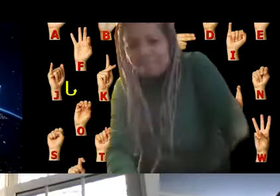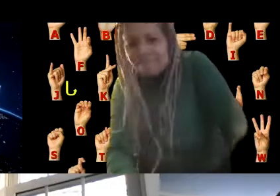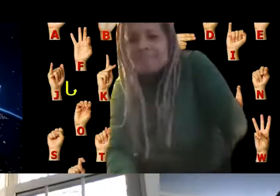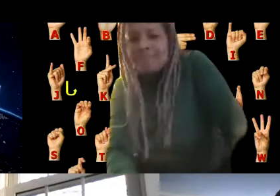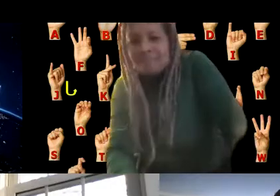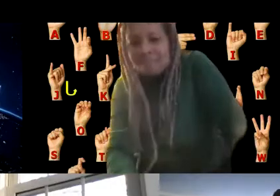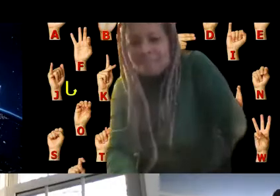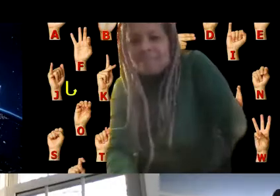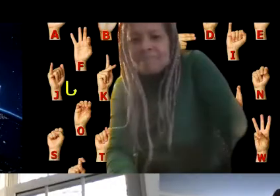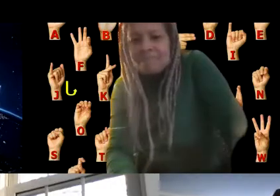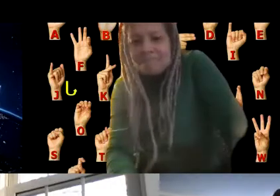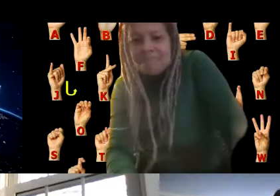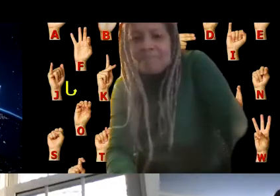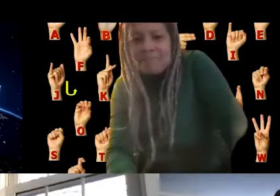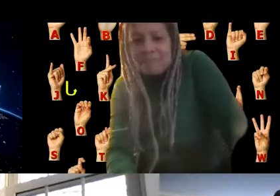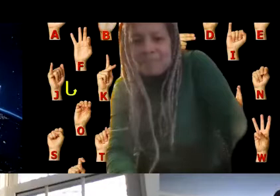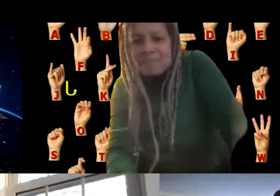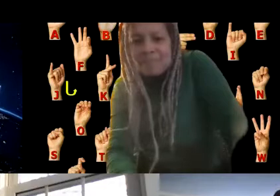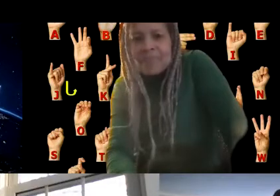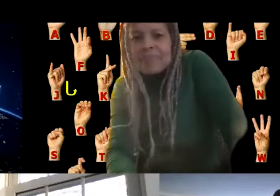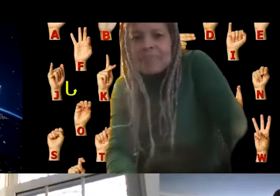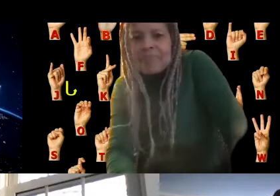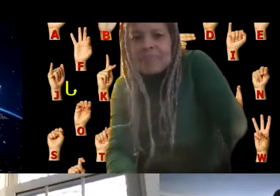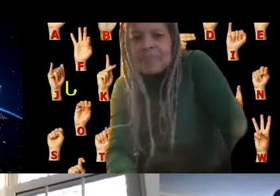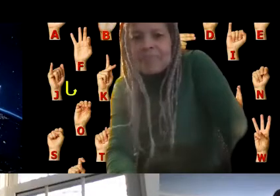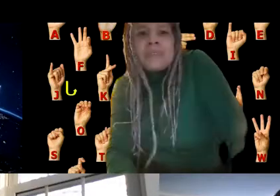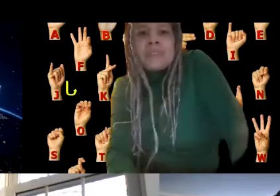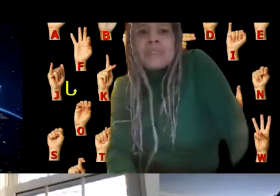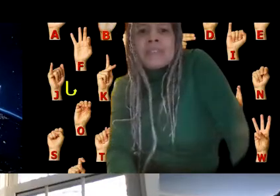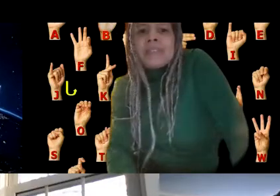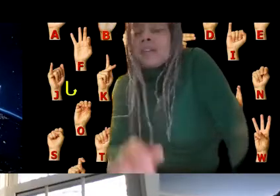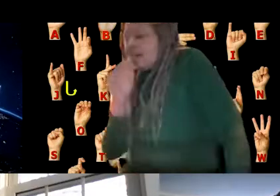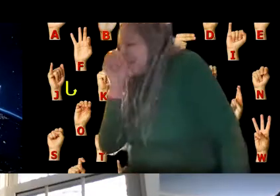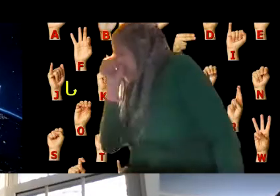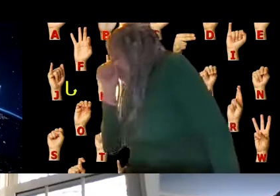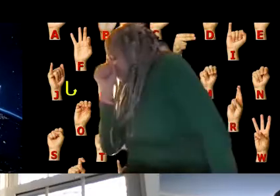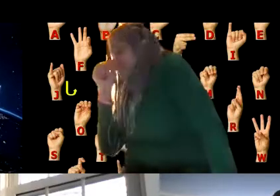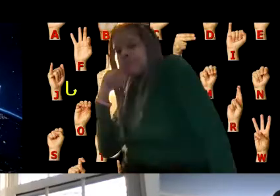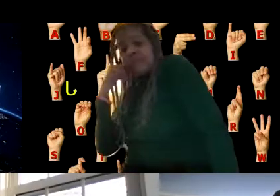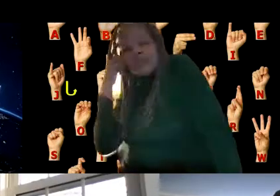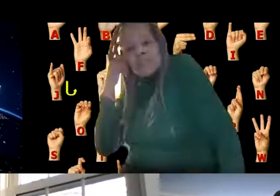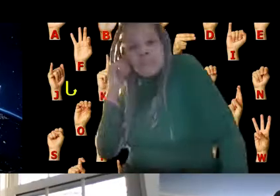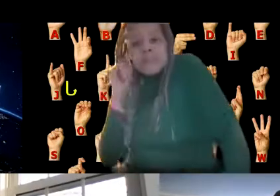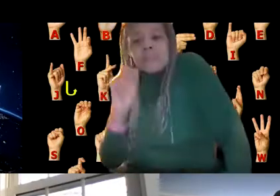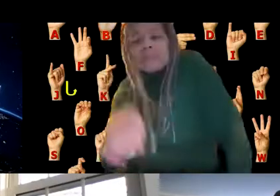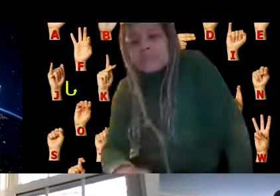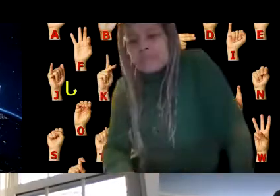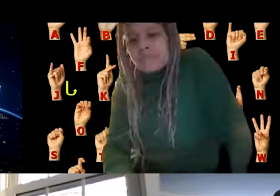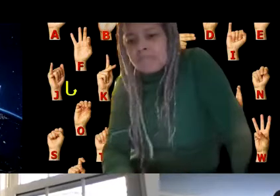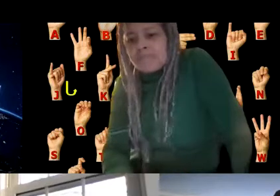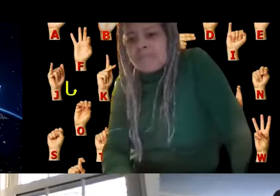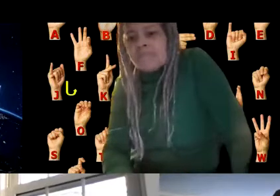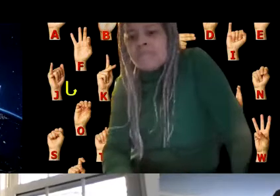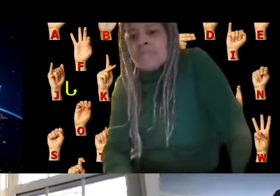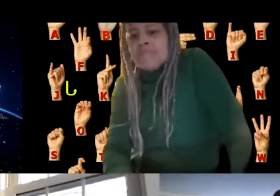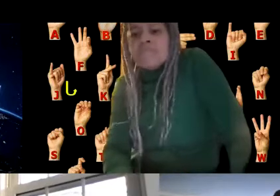like 2 hours worth of QAnon stuff. And now like their feed is all QAnon all the time. And they think that that's like the reality.